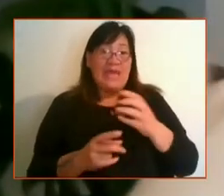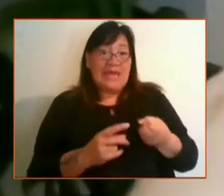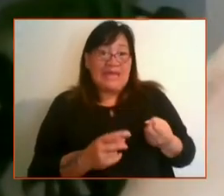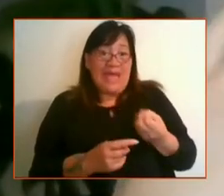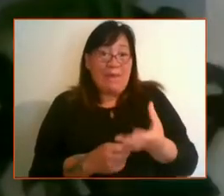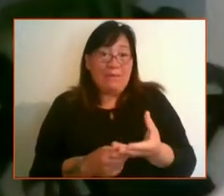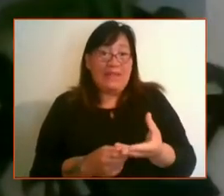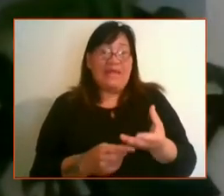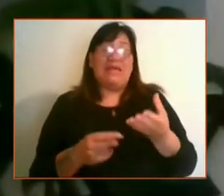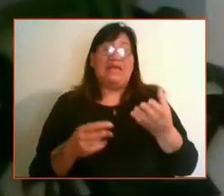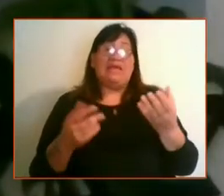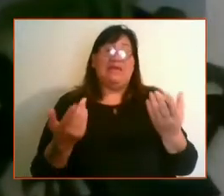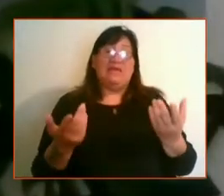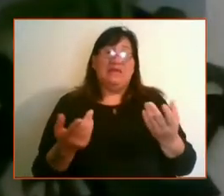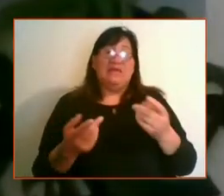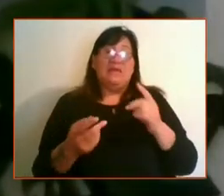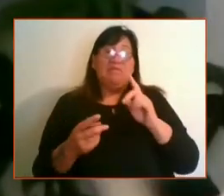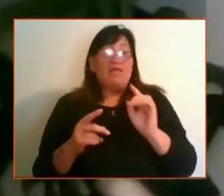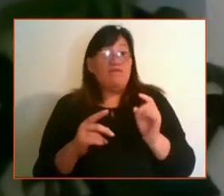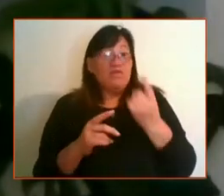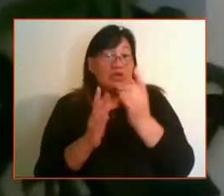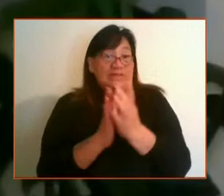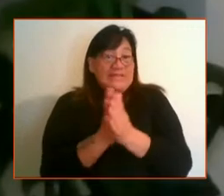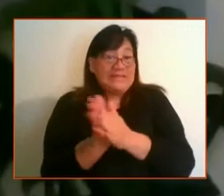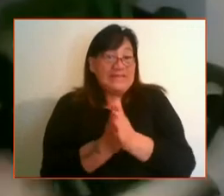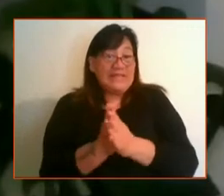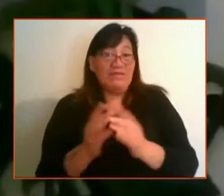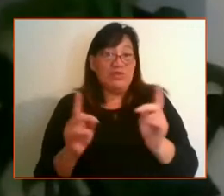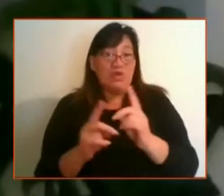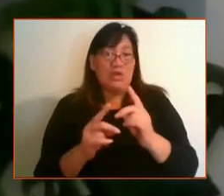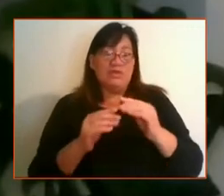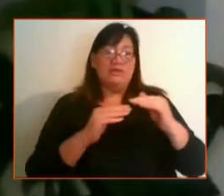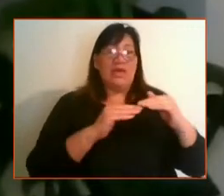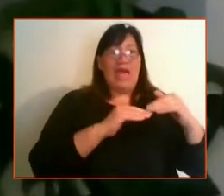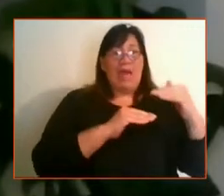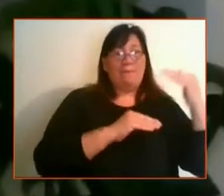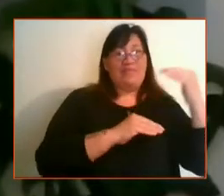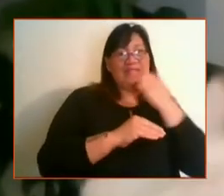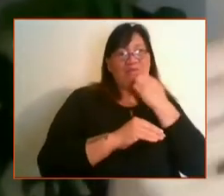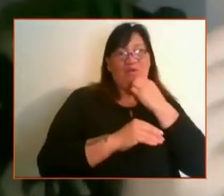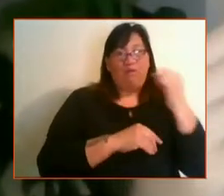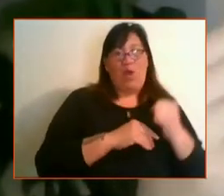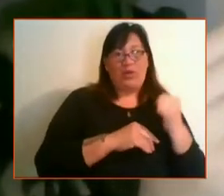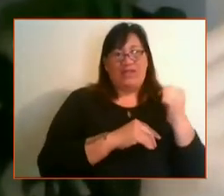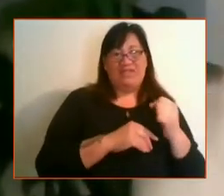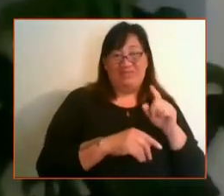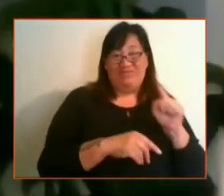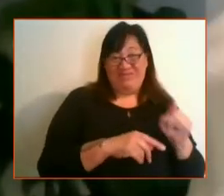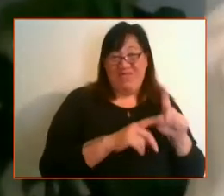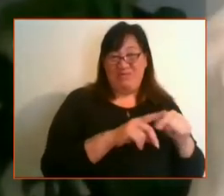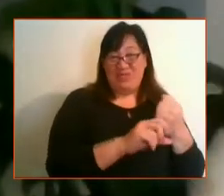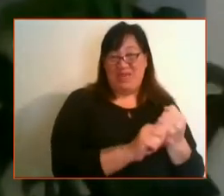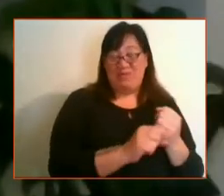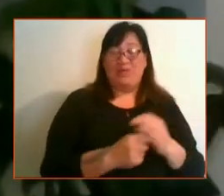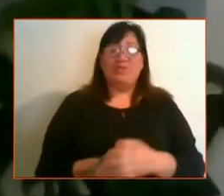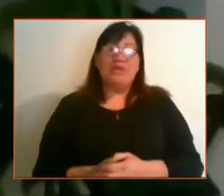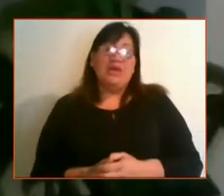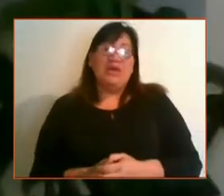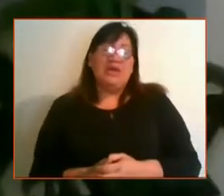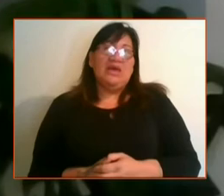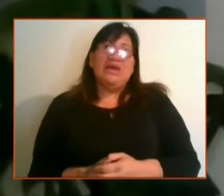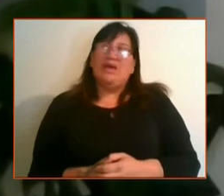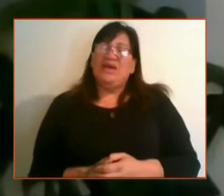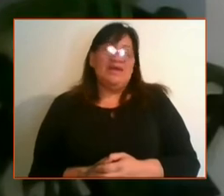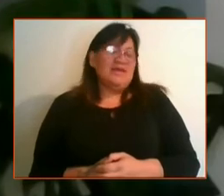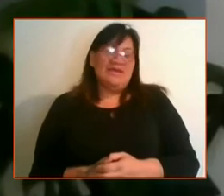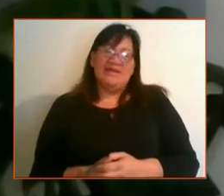and the perverse incentive that creates to actually up the number of pokies, for example. And this is simply a